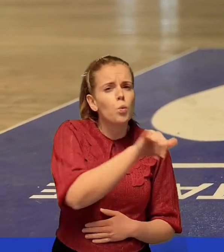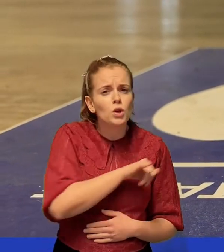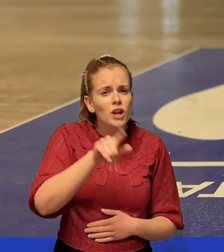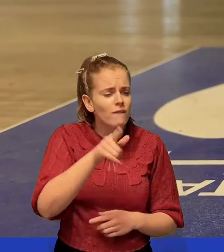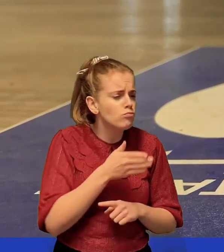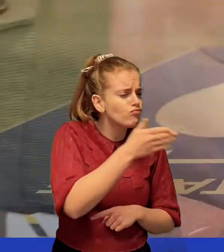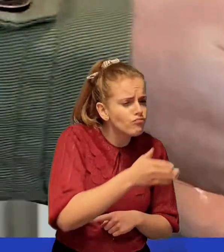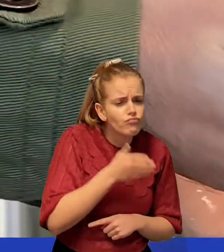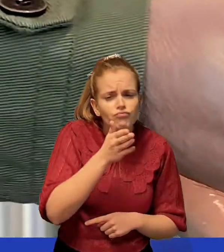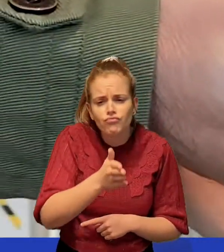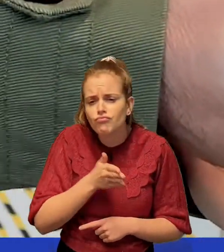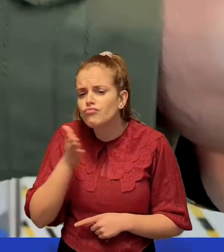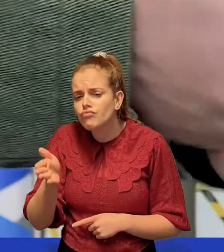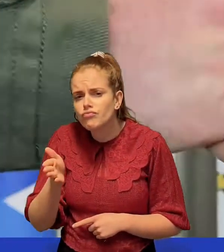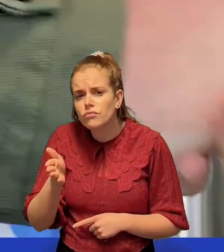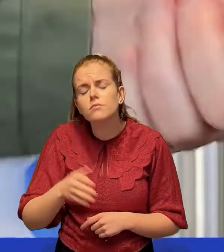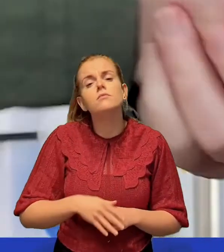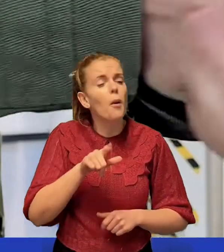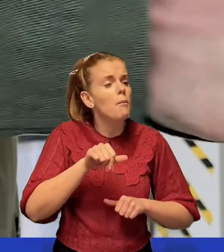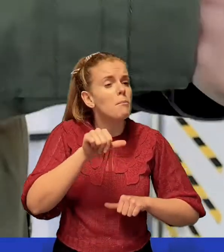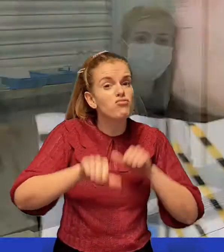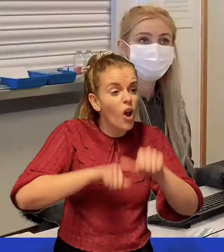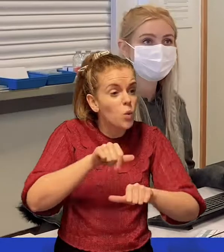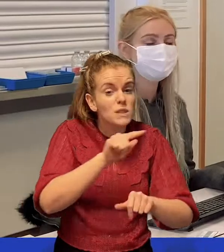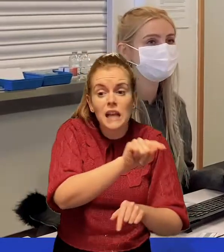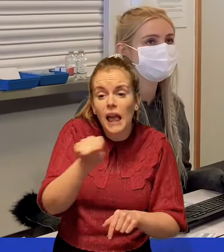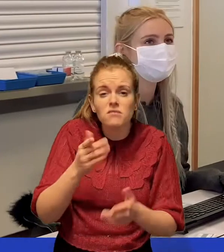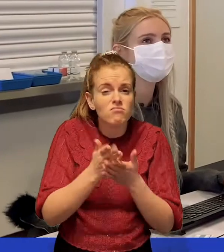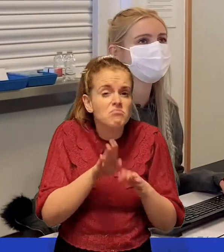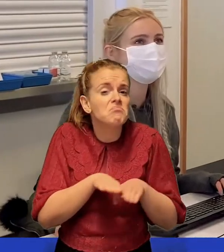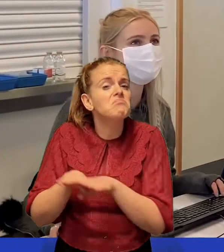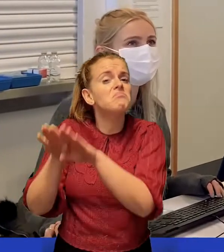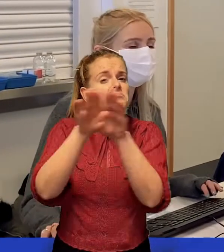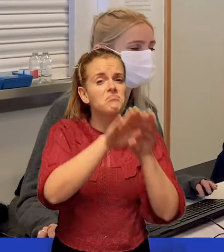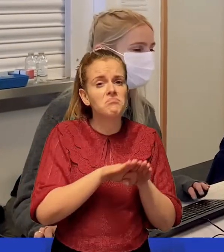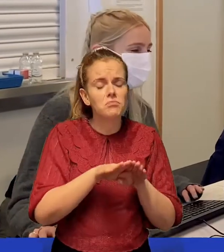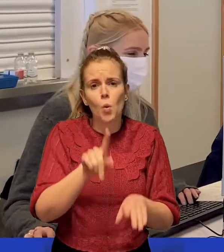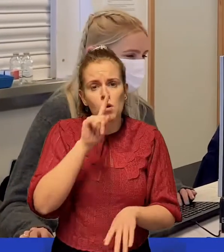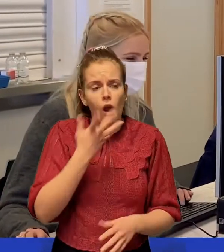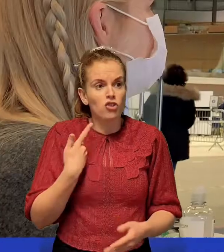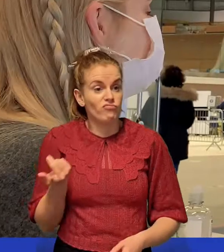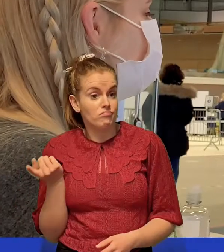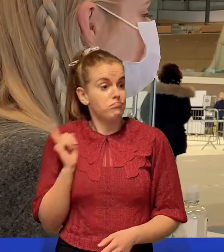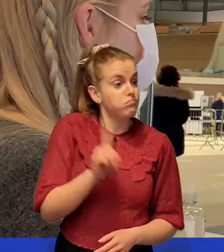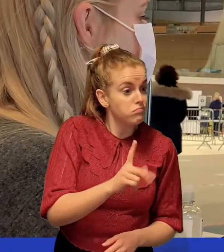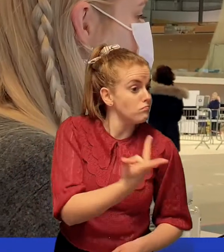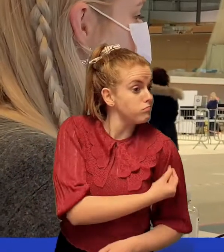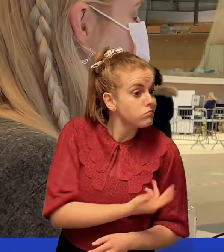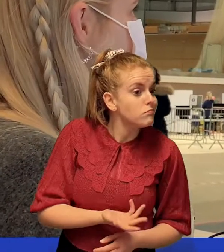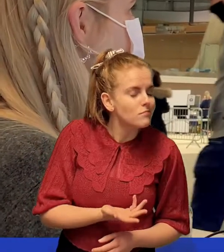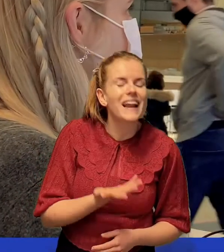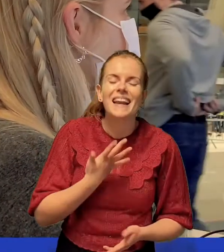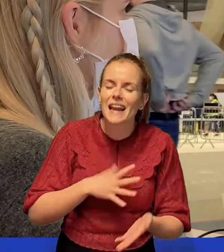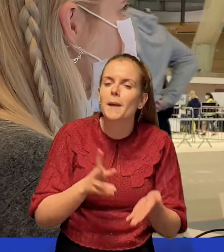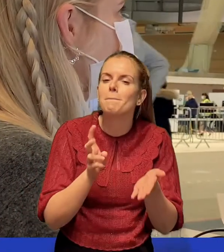Whichever NHS vaccine service you go to in Derbyshire for your vaccination, the process is broadly the same. You can't just turn up though, you